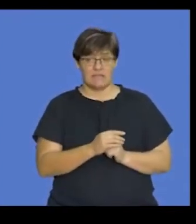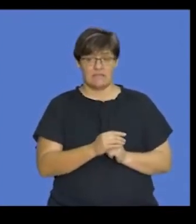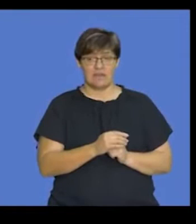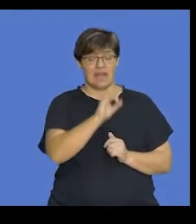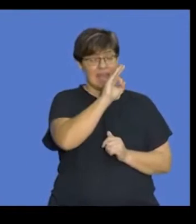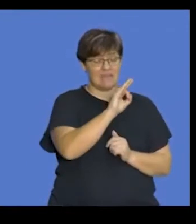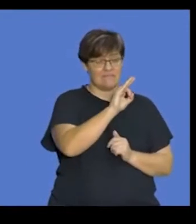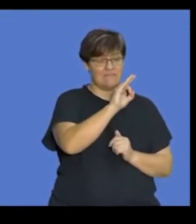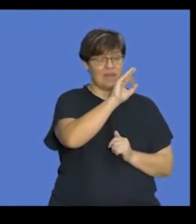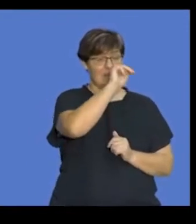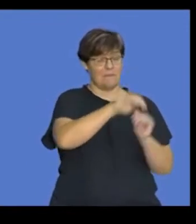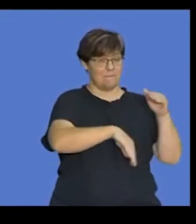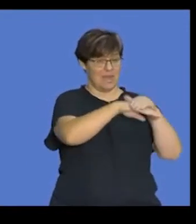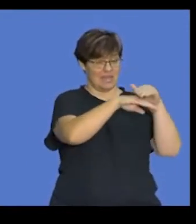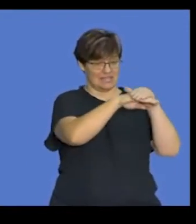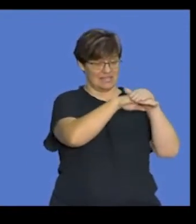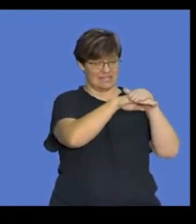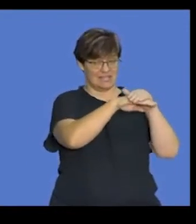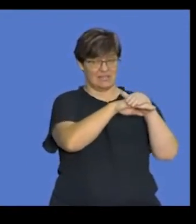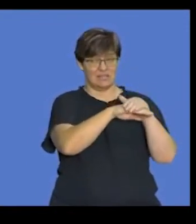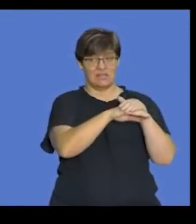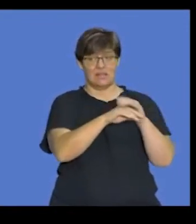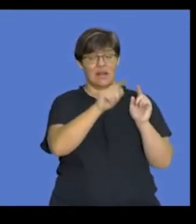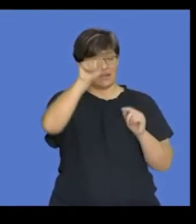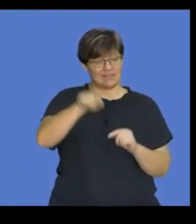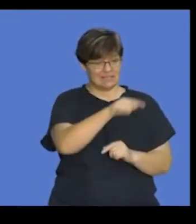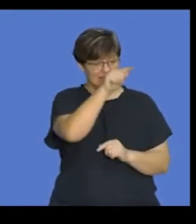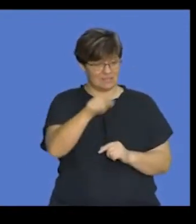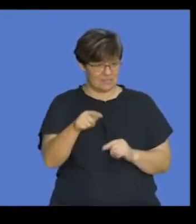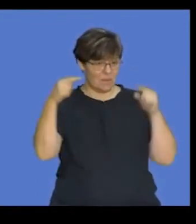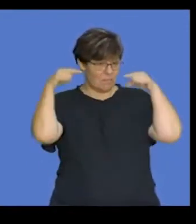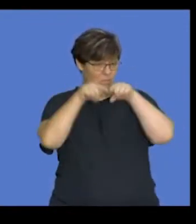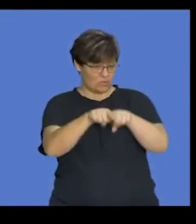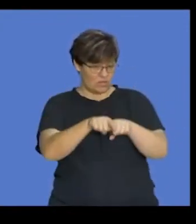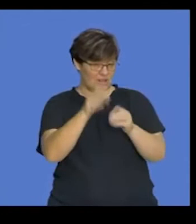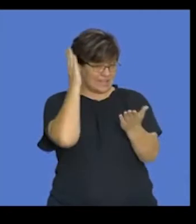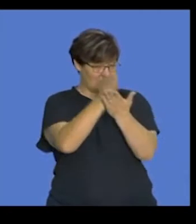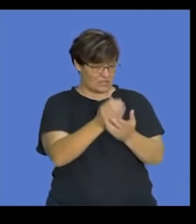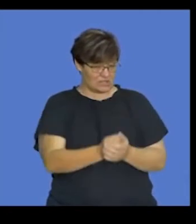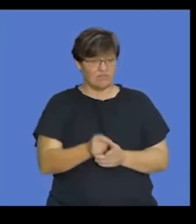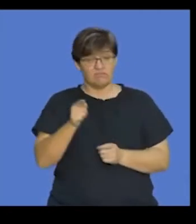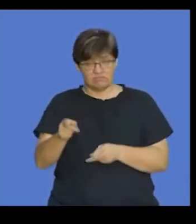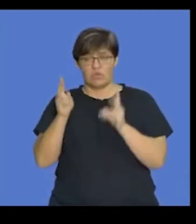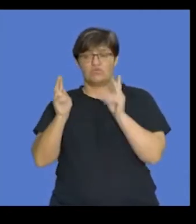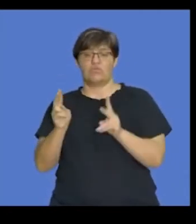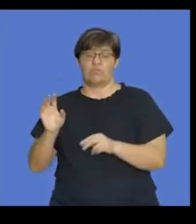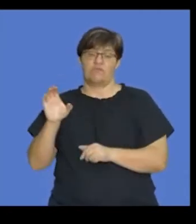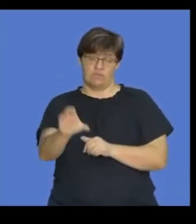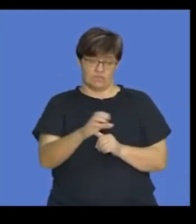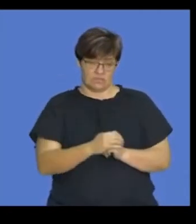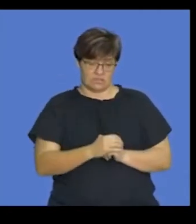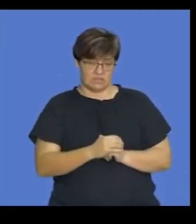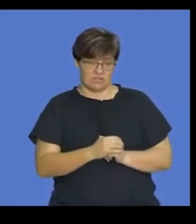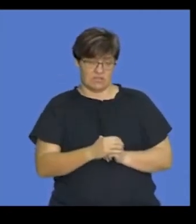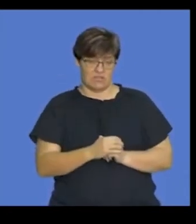F max is directly proportional. Remember that little fishy sign? Means directly proportional to the